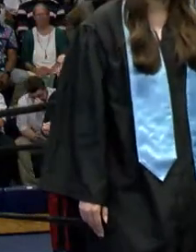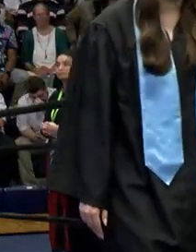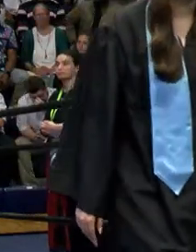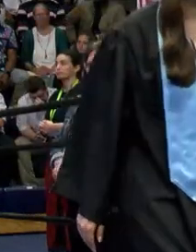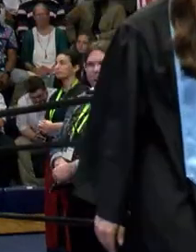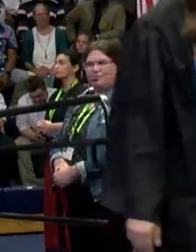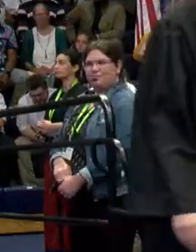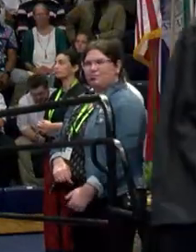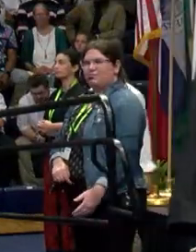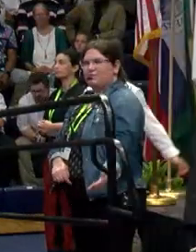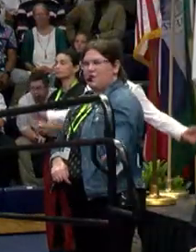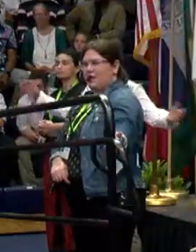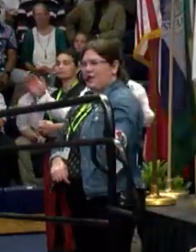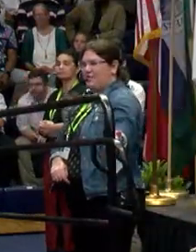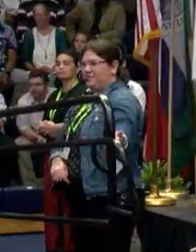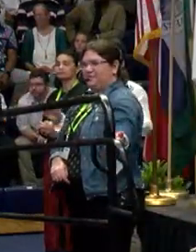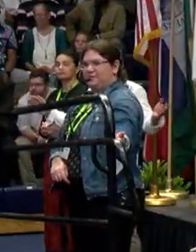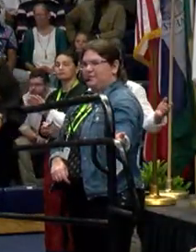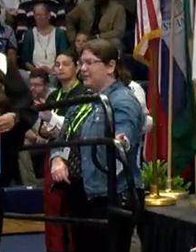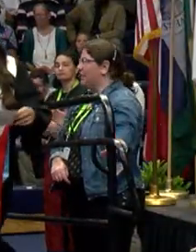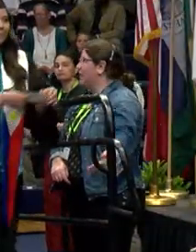Jocelyn Presley.